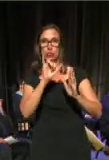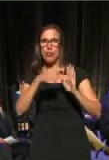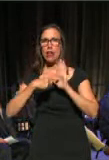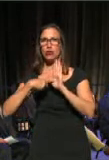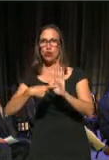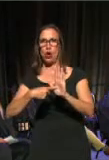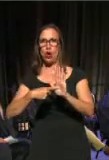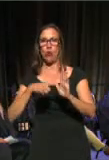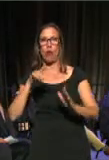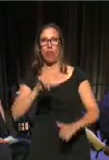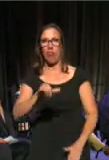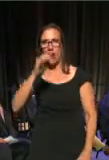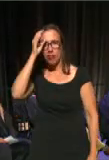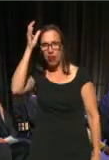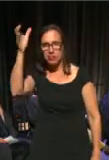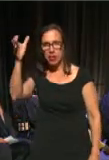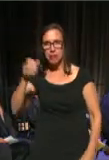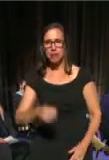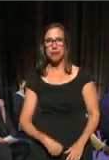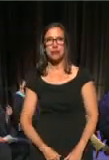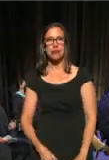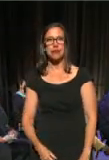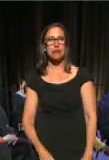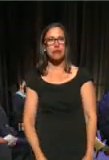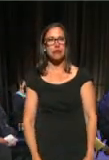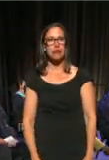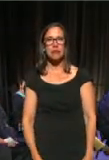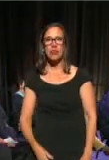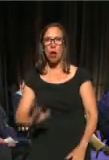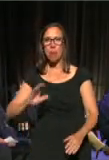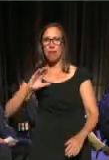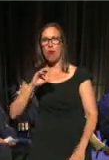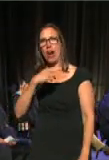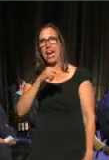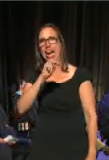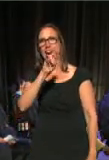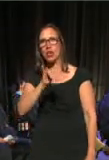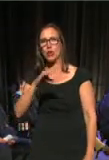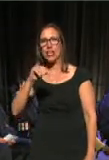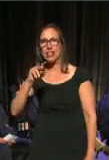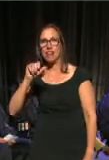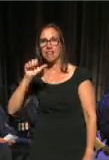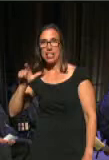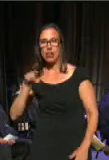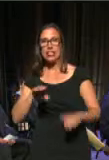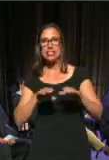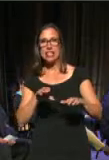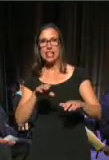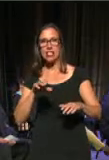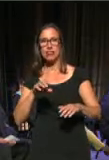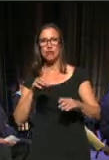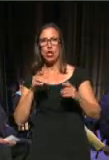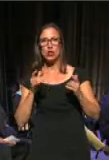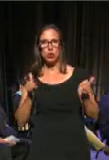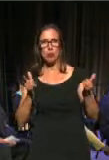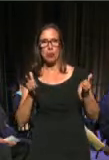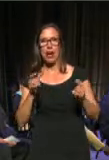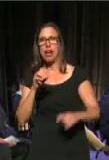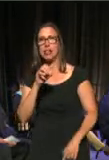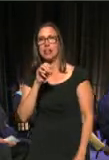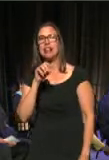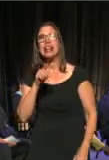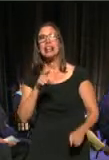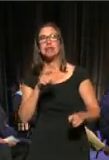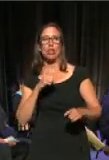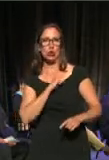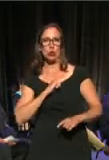these concepts. Long before Henry Cavill's portrayal of Superman, Christopher Reeve played the role of Superman in